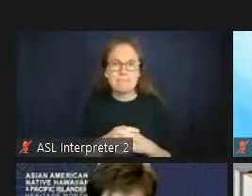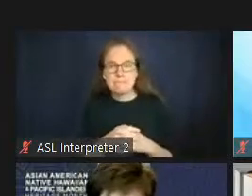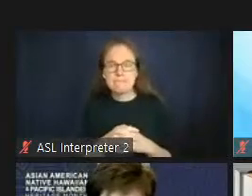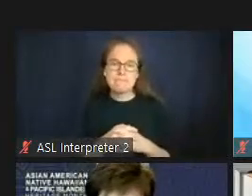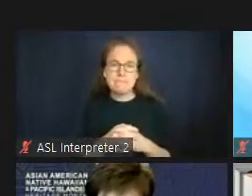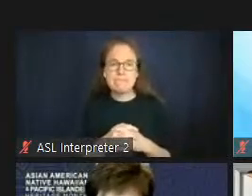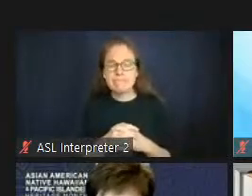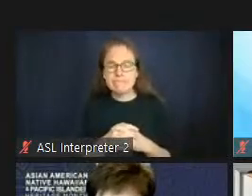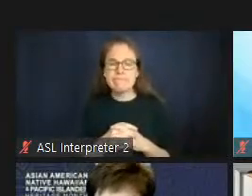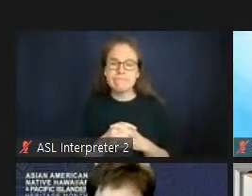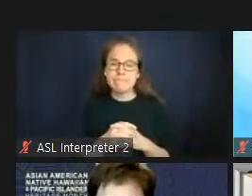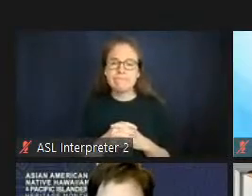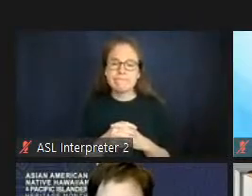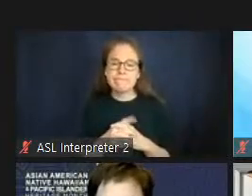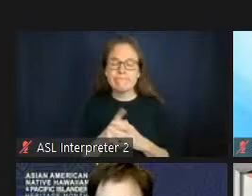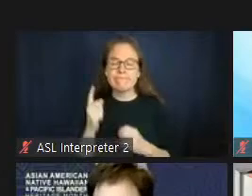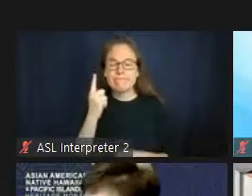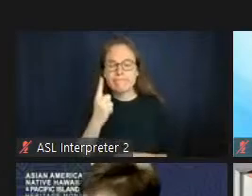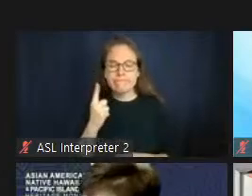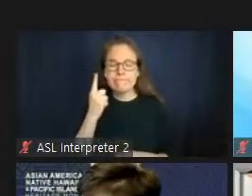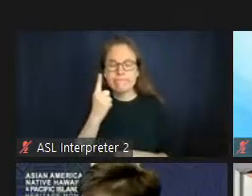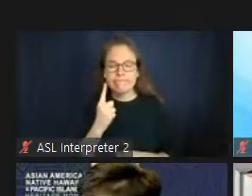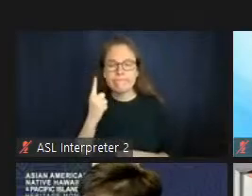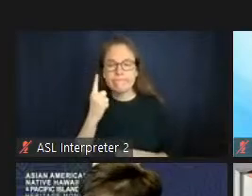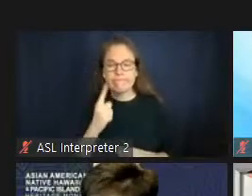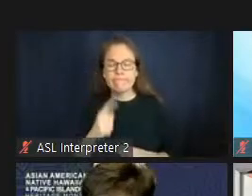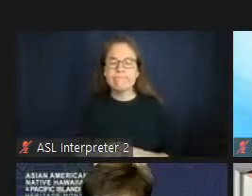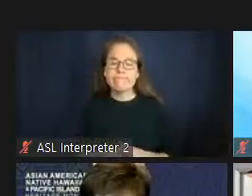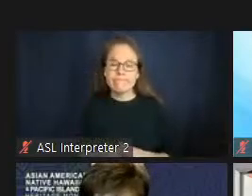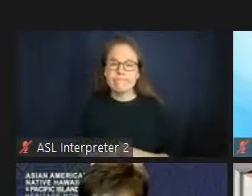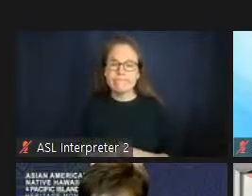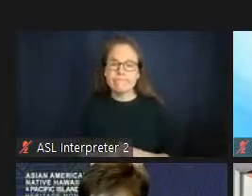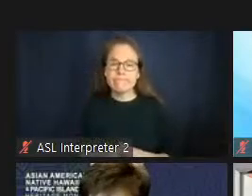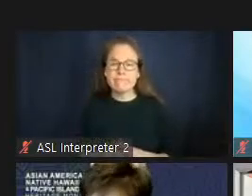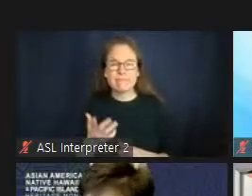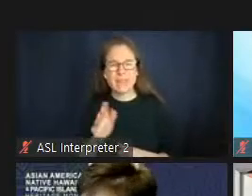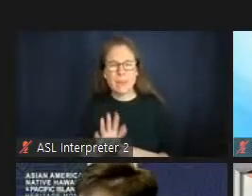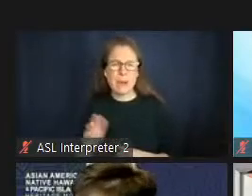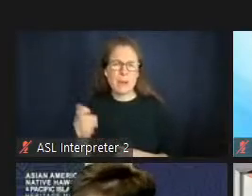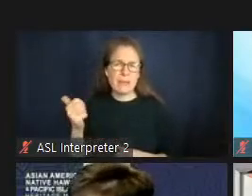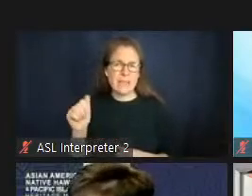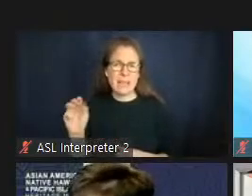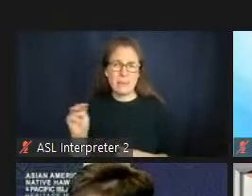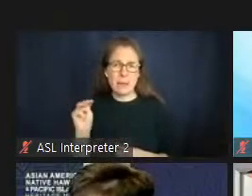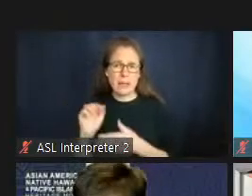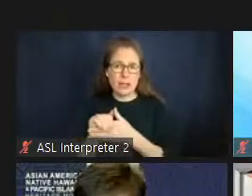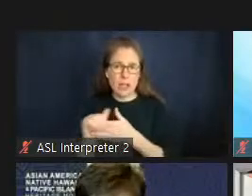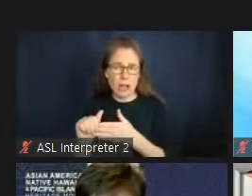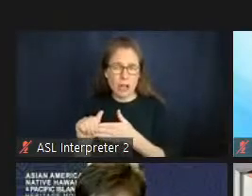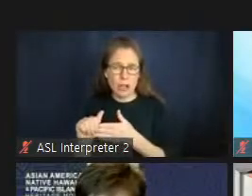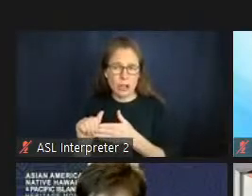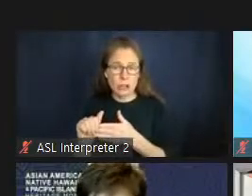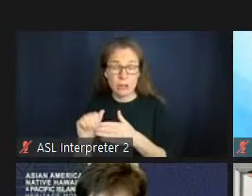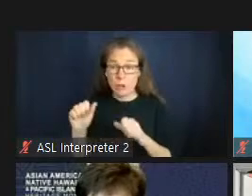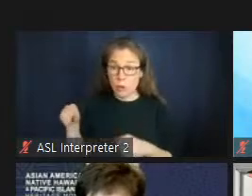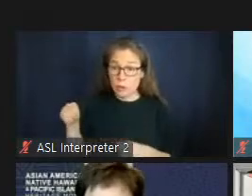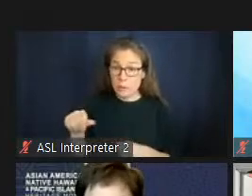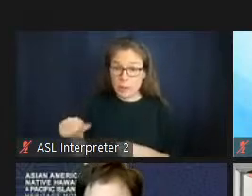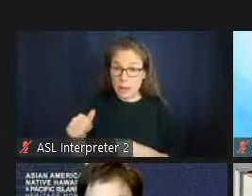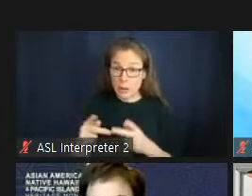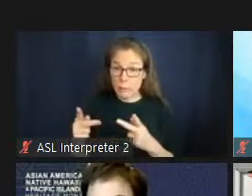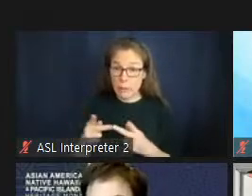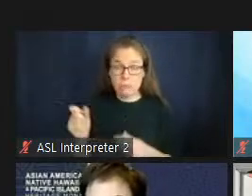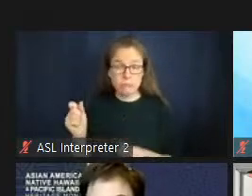So I think that was about $10 million, and the question, could it have been spent elsewhere? Yes, I think